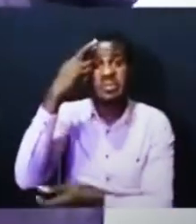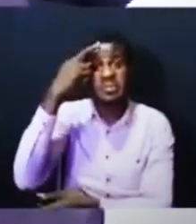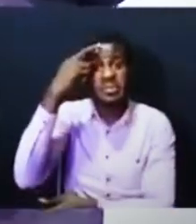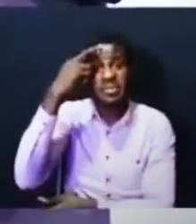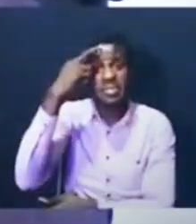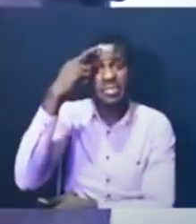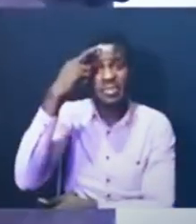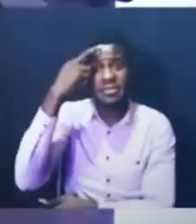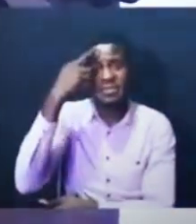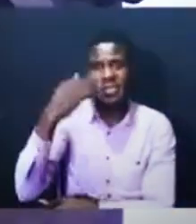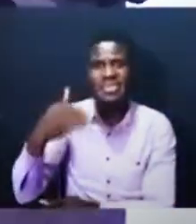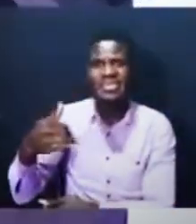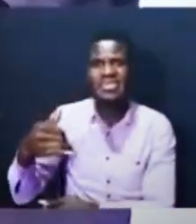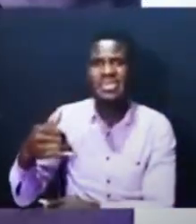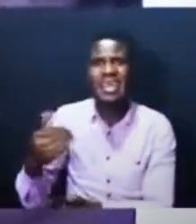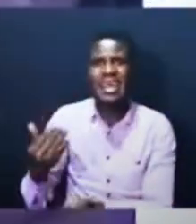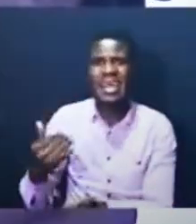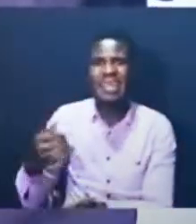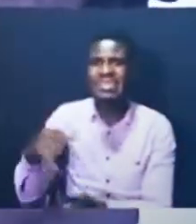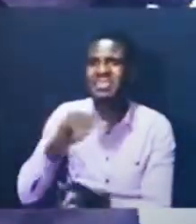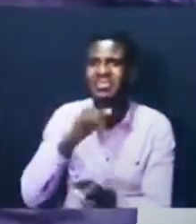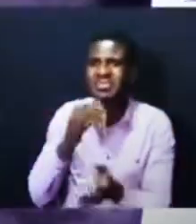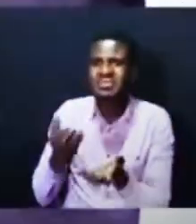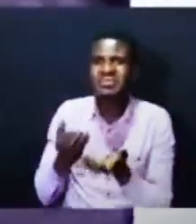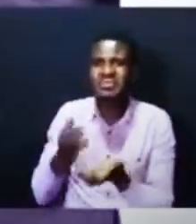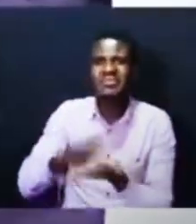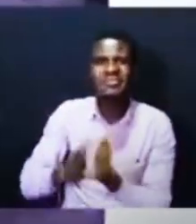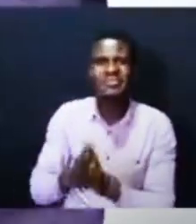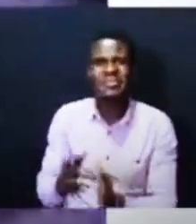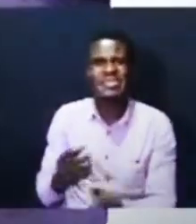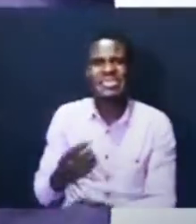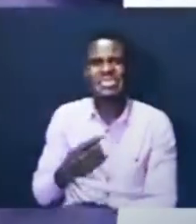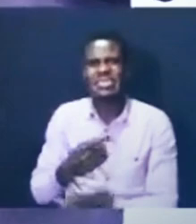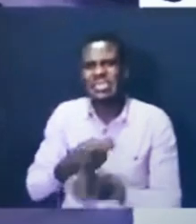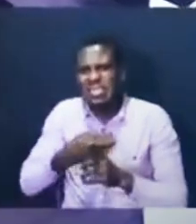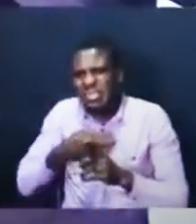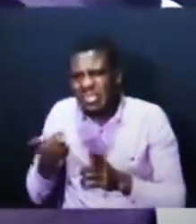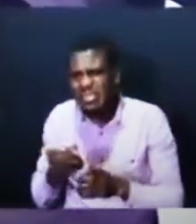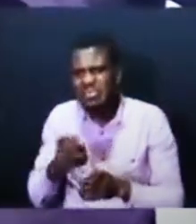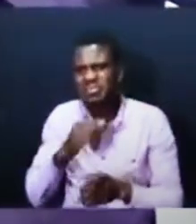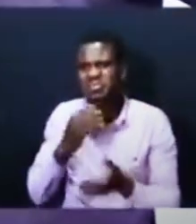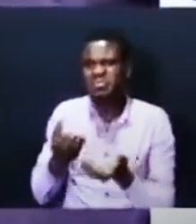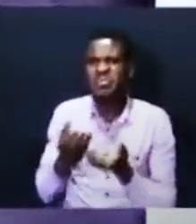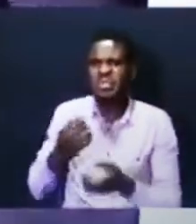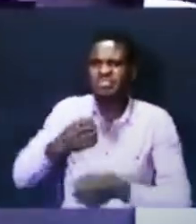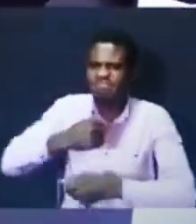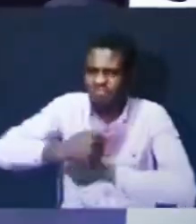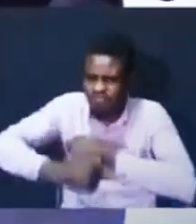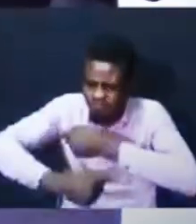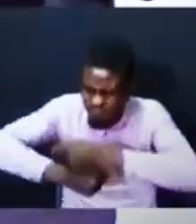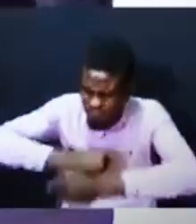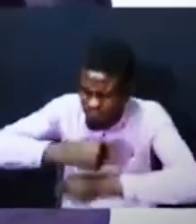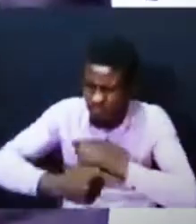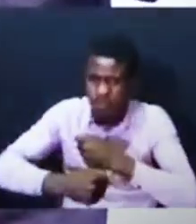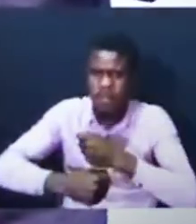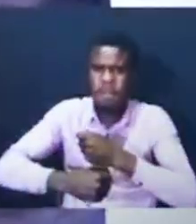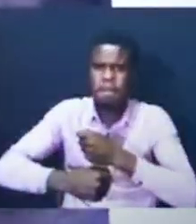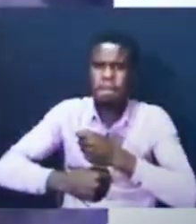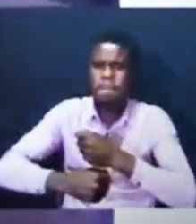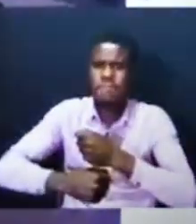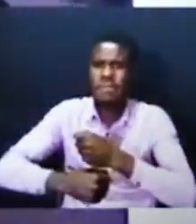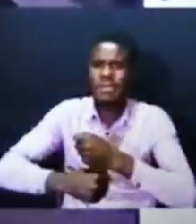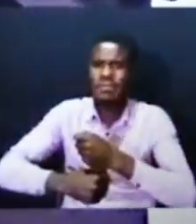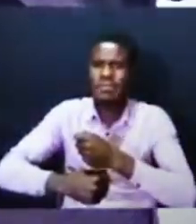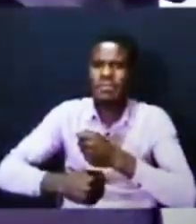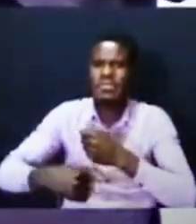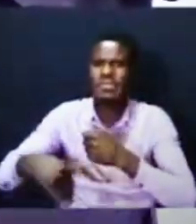They don't want to be hurt. One pese bribi e pra won. They do not want to suffer. One pese wa bre and a wohuna man. They do not